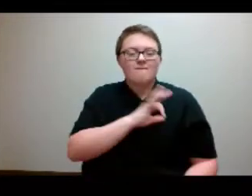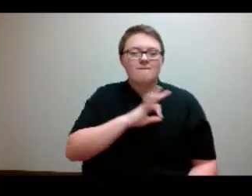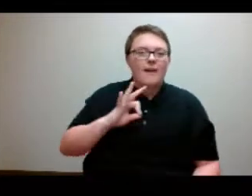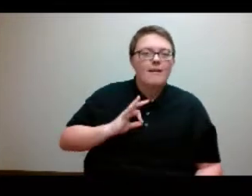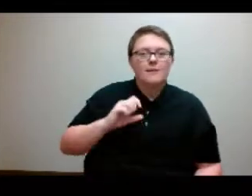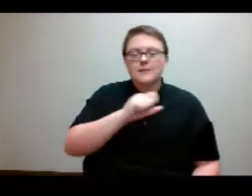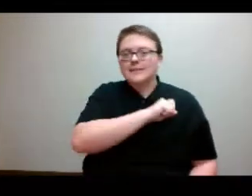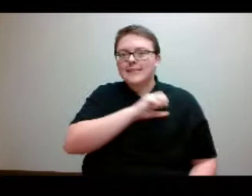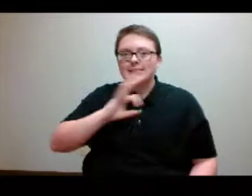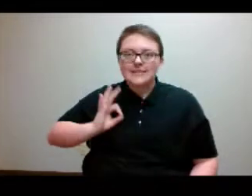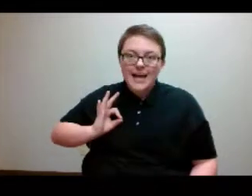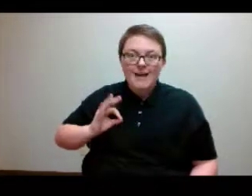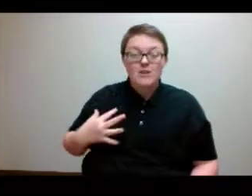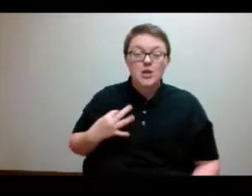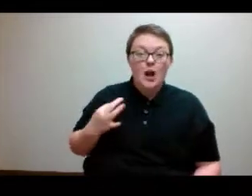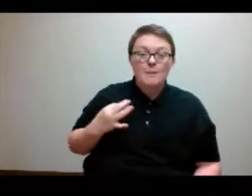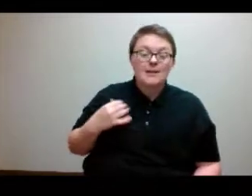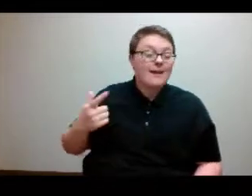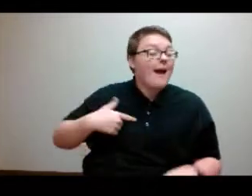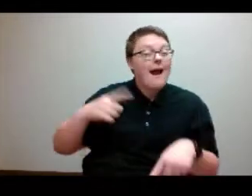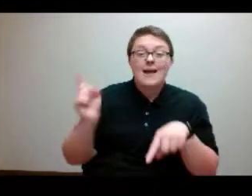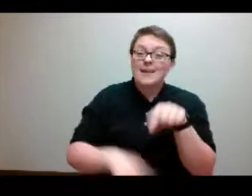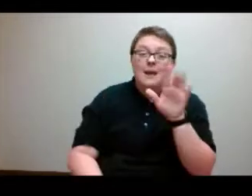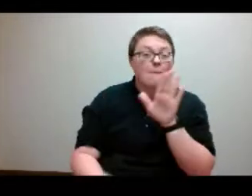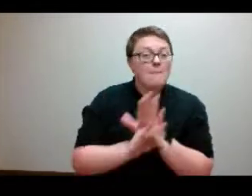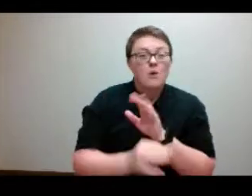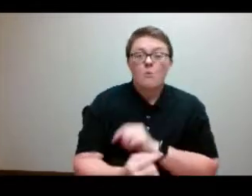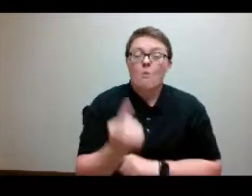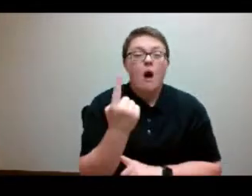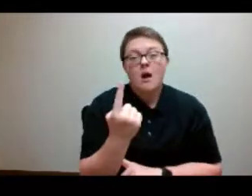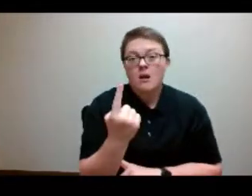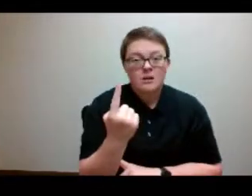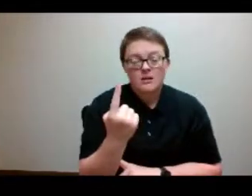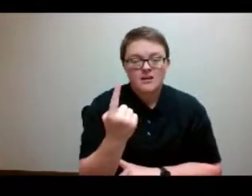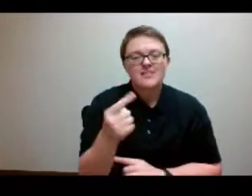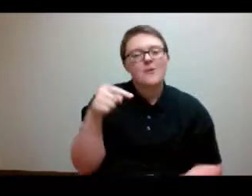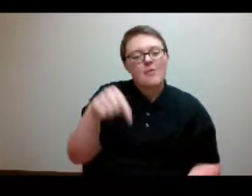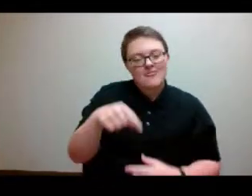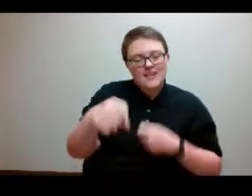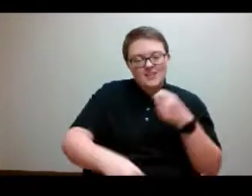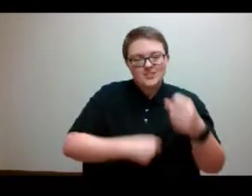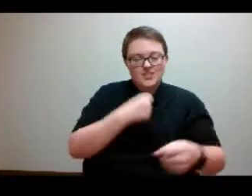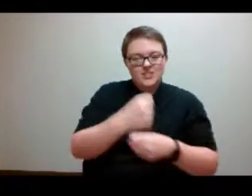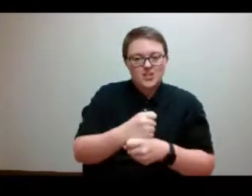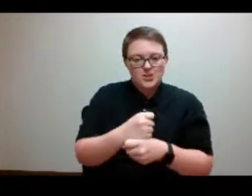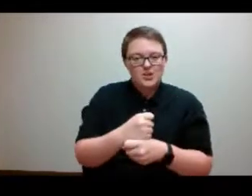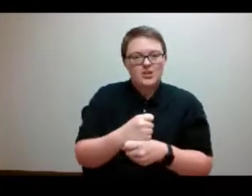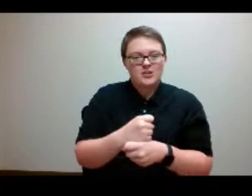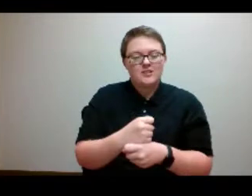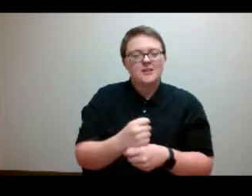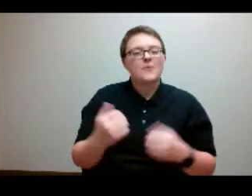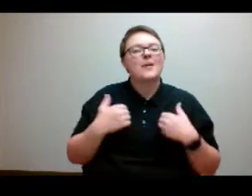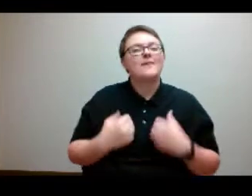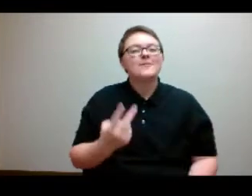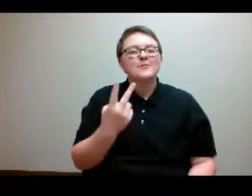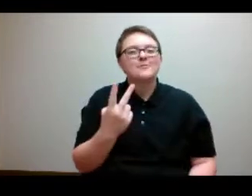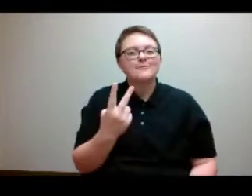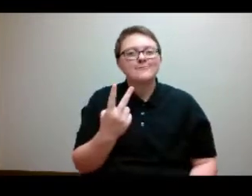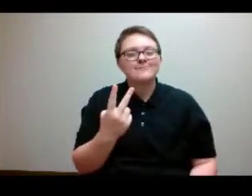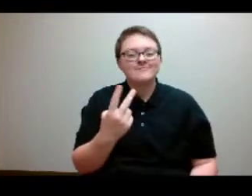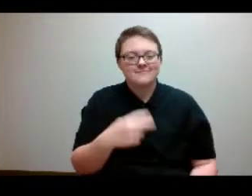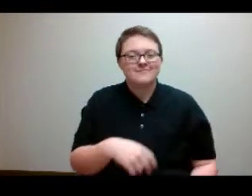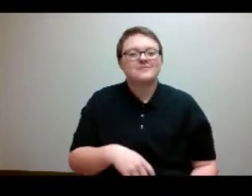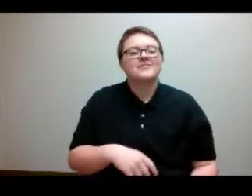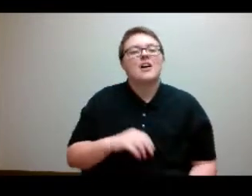nominees, I'm unable to choose one recipient. So this year, we have two. So